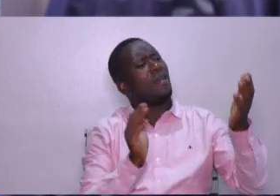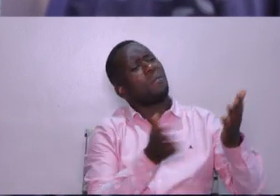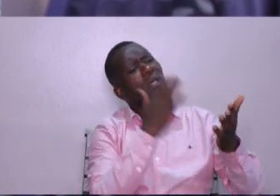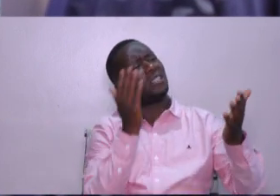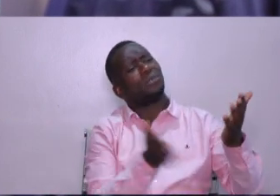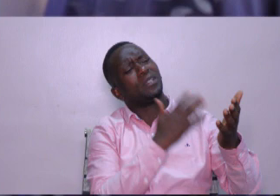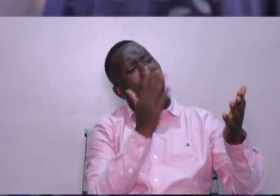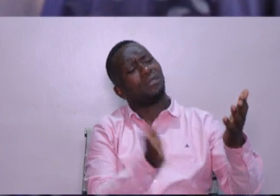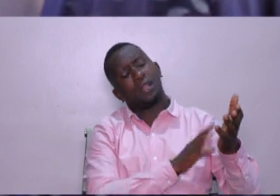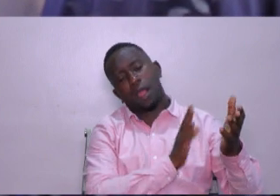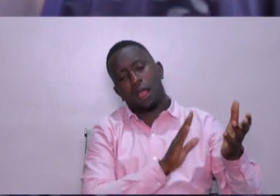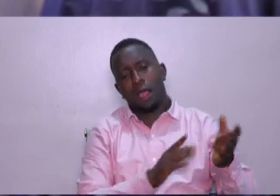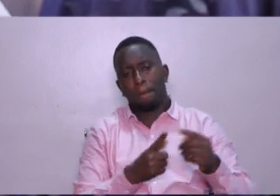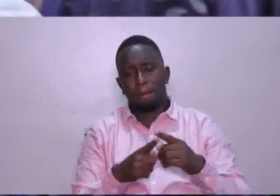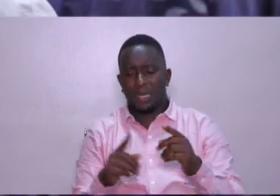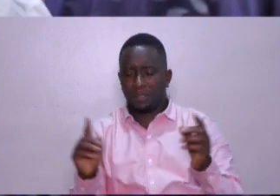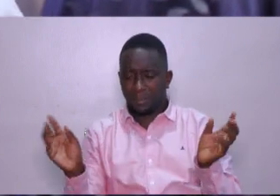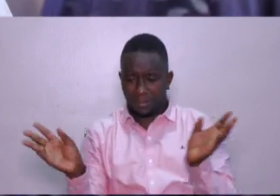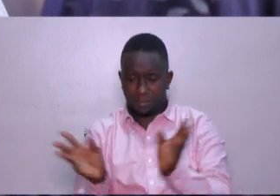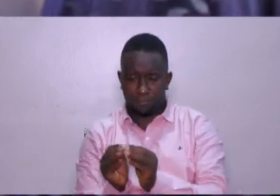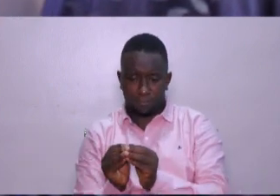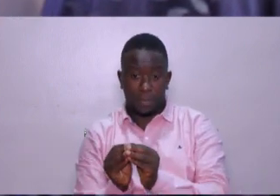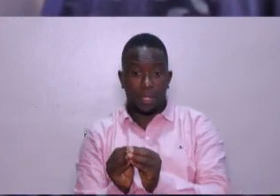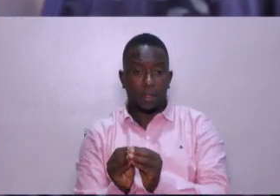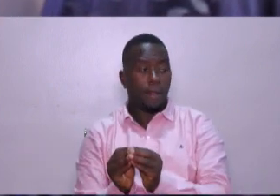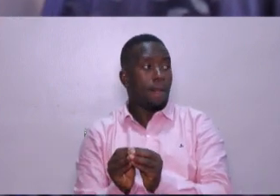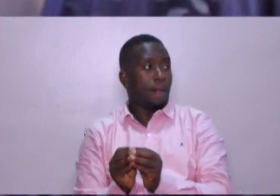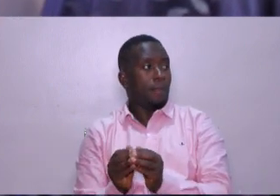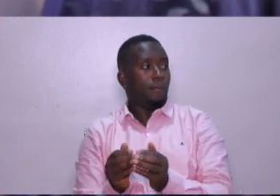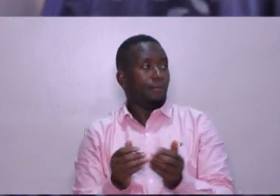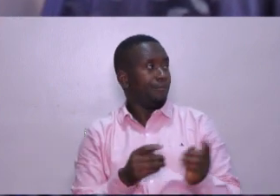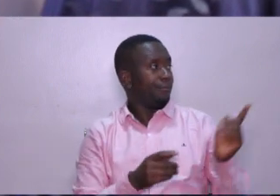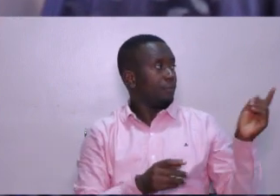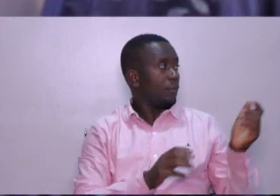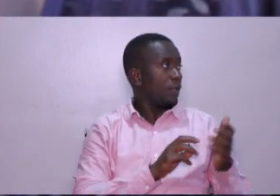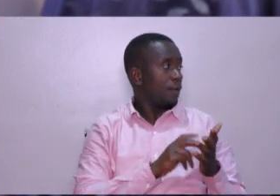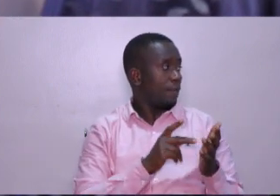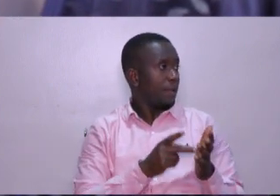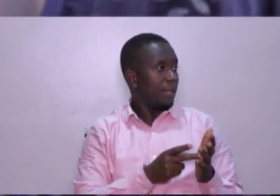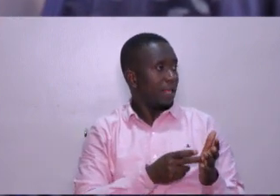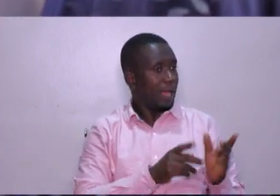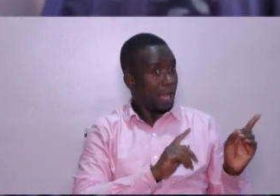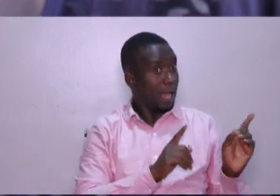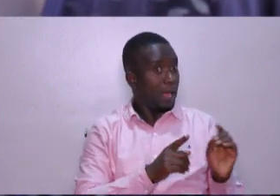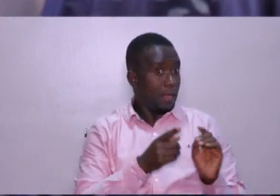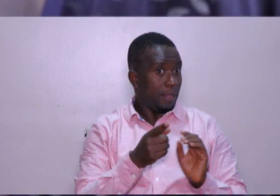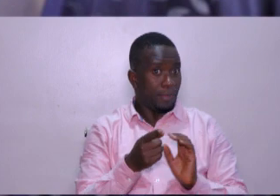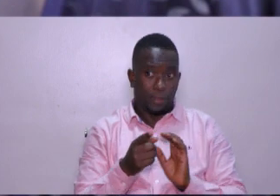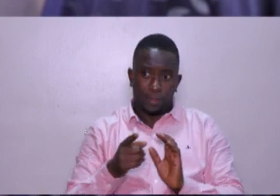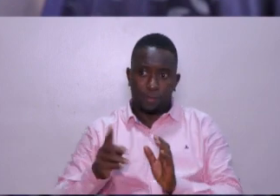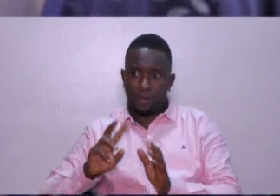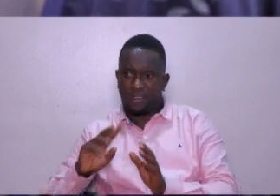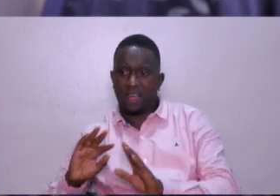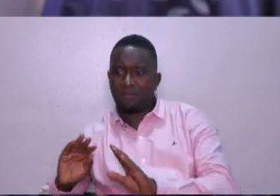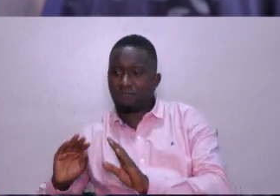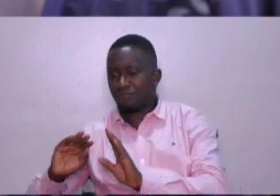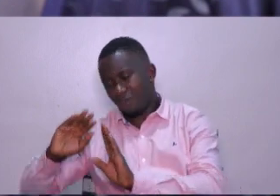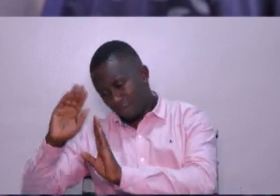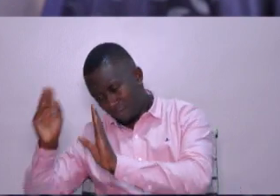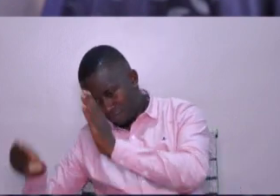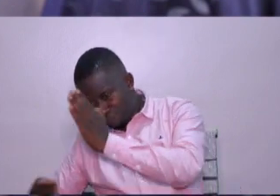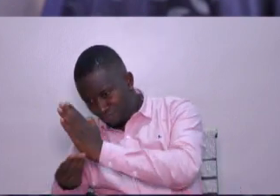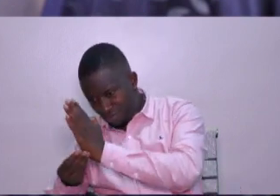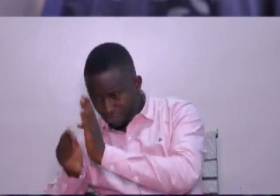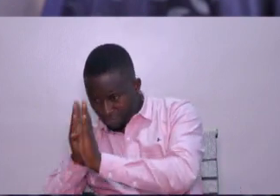yes. Yes. So in the animation frames, there's where it can be put. No, they will hide it somewhere. They will put it somewhere. And